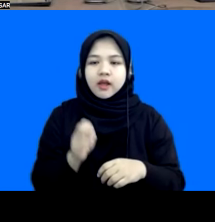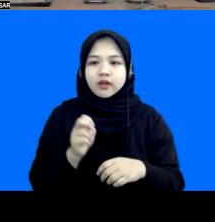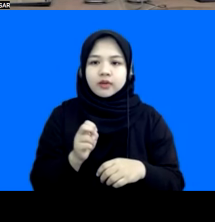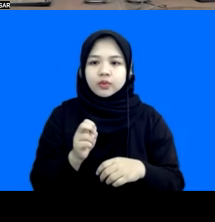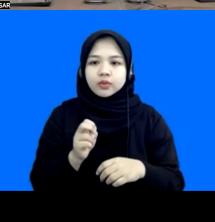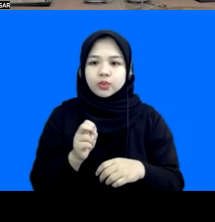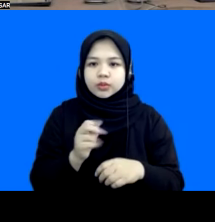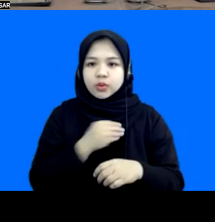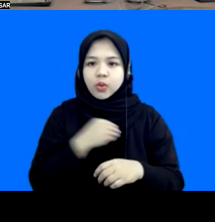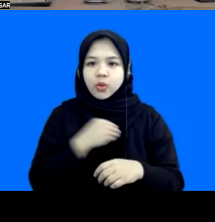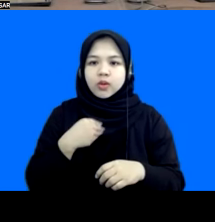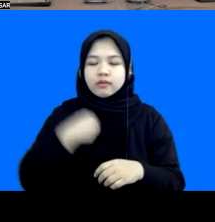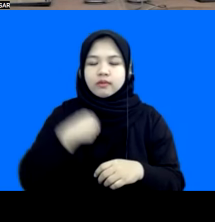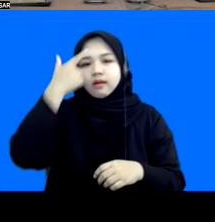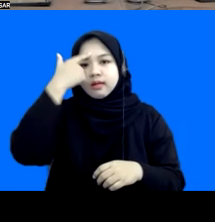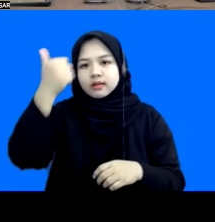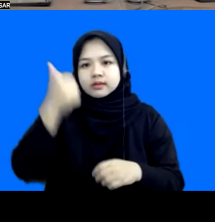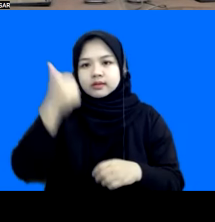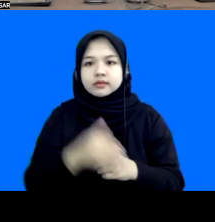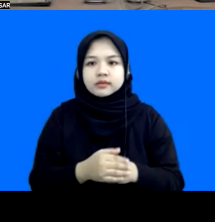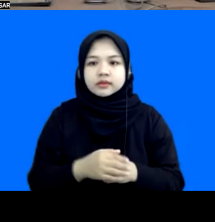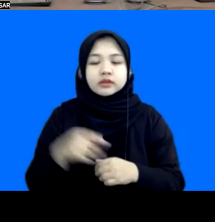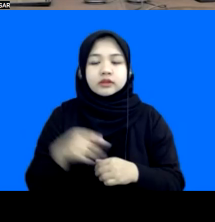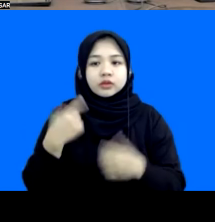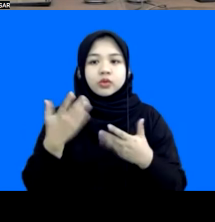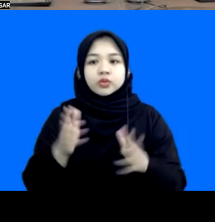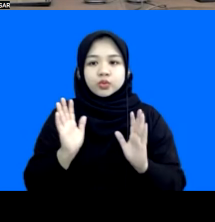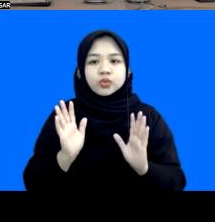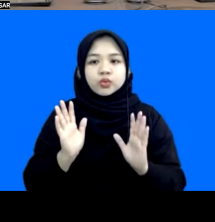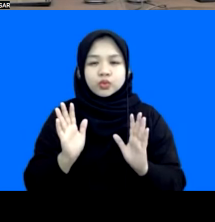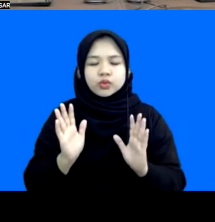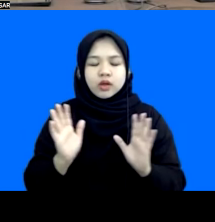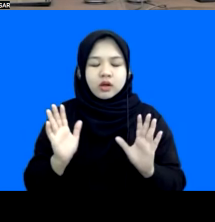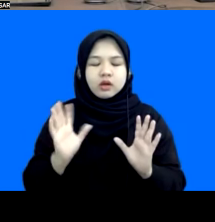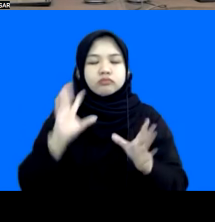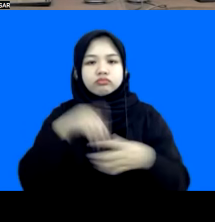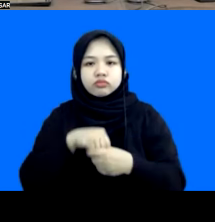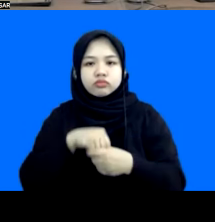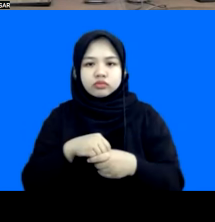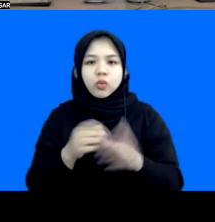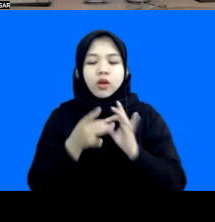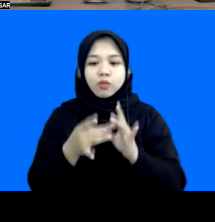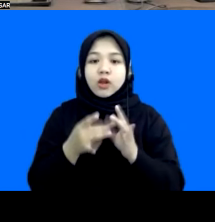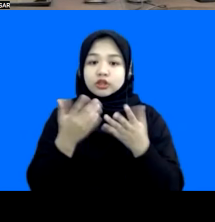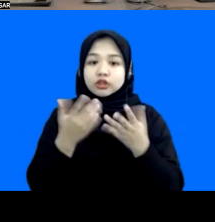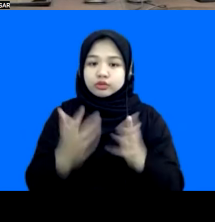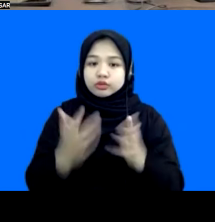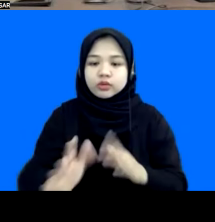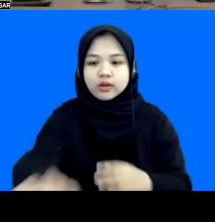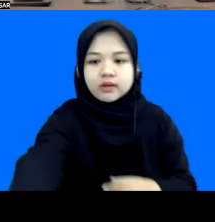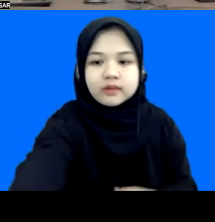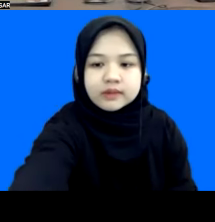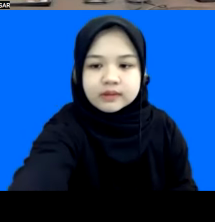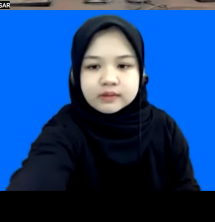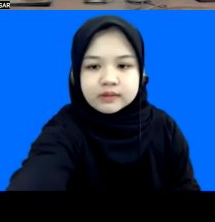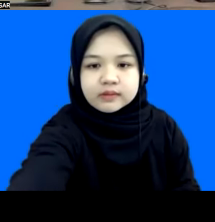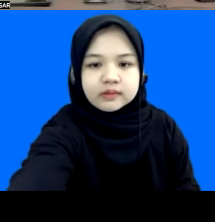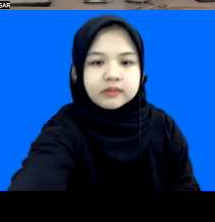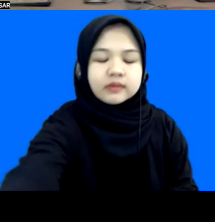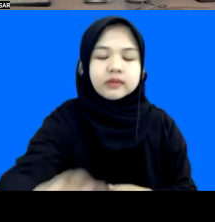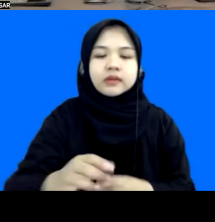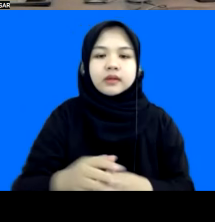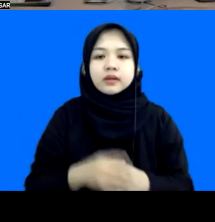will attach that machine. And then from this, we can, and then we will have consultation with